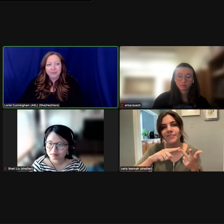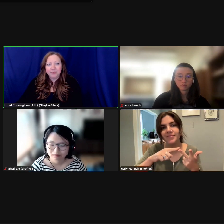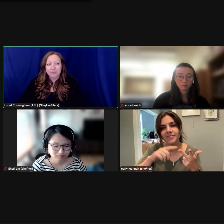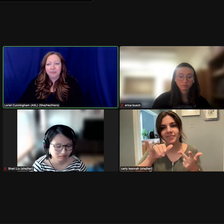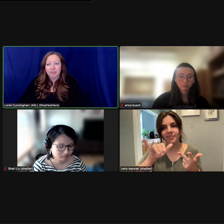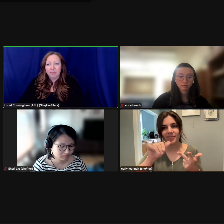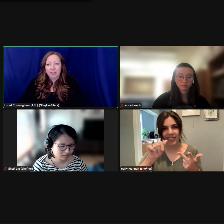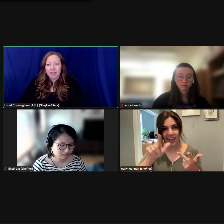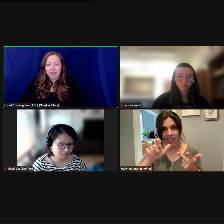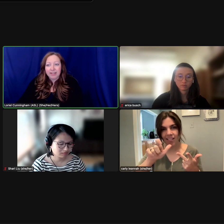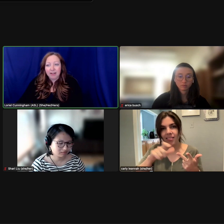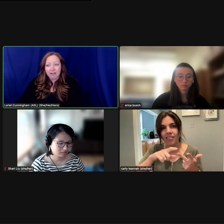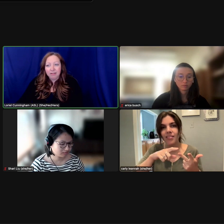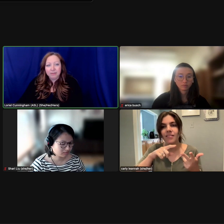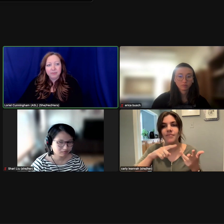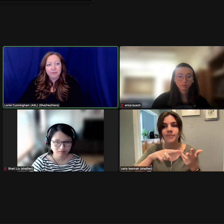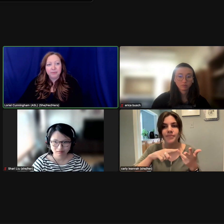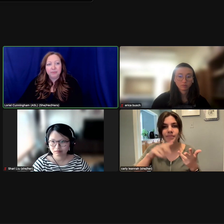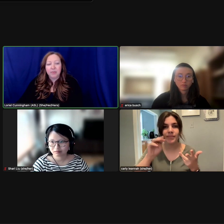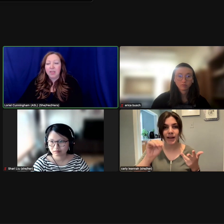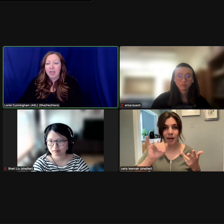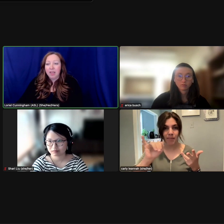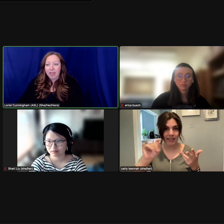UPenn, Yale,